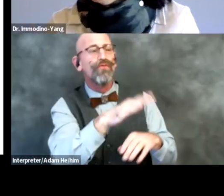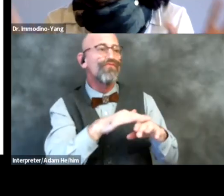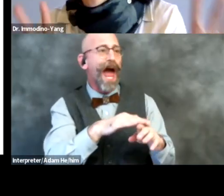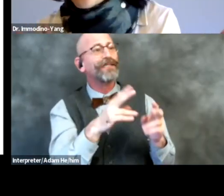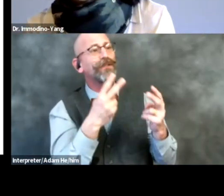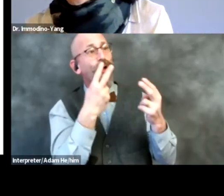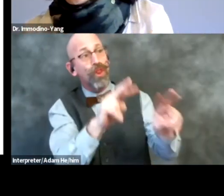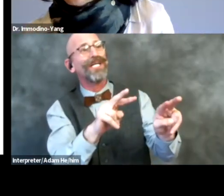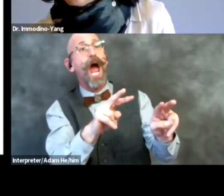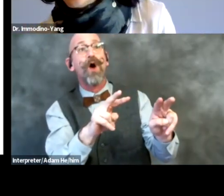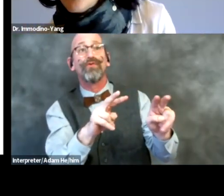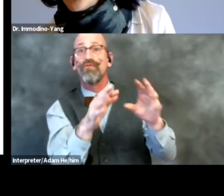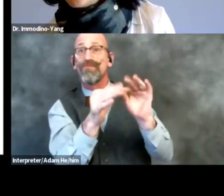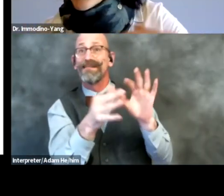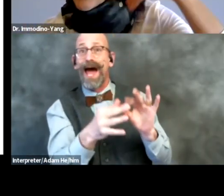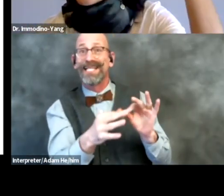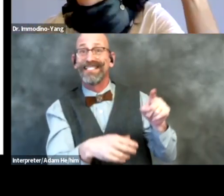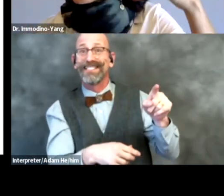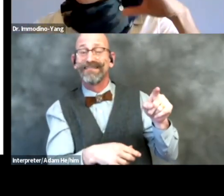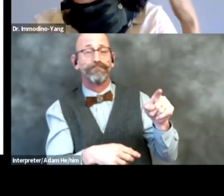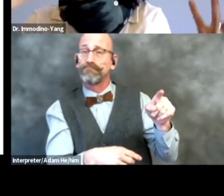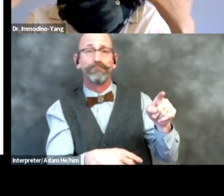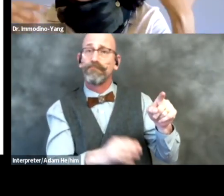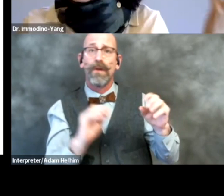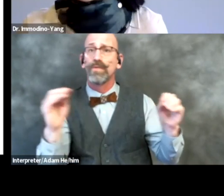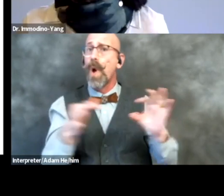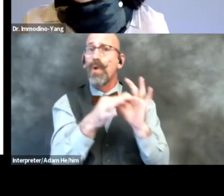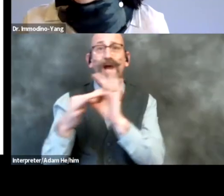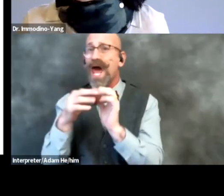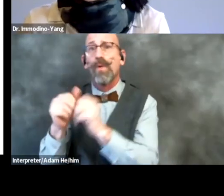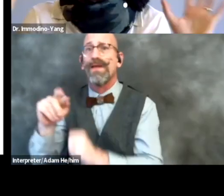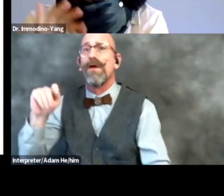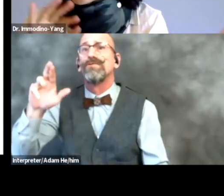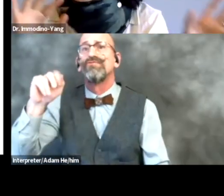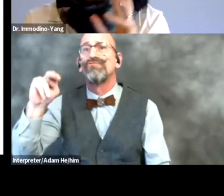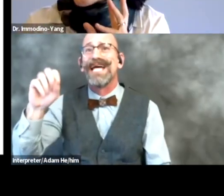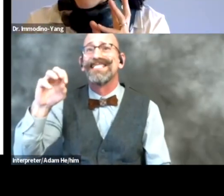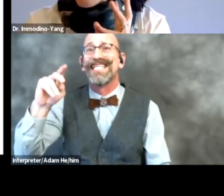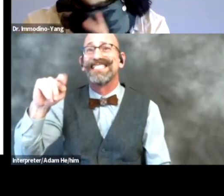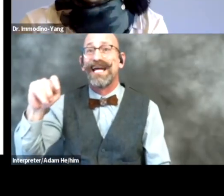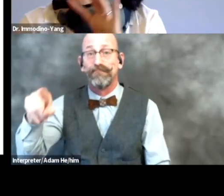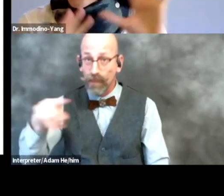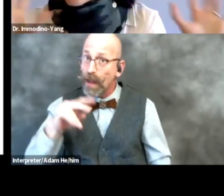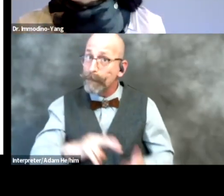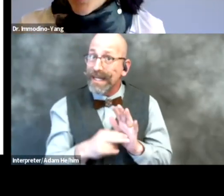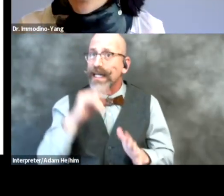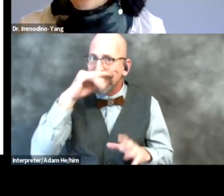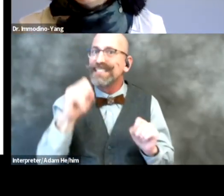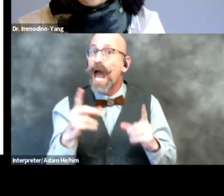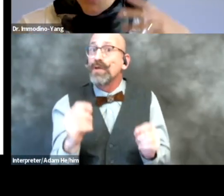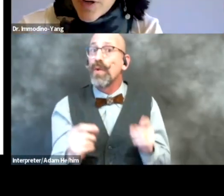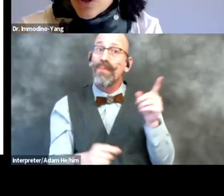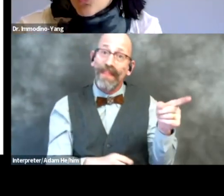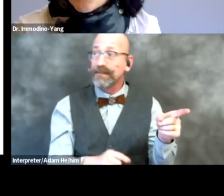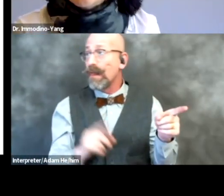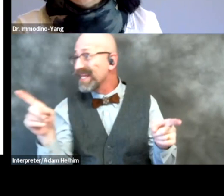are uncorrelated with the more transcendent ones. So kids could do a lot of both of them. It's not like you do one or the other. Kids are doing both